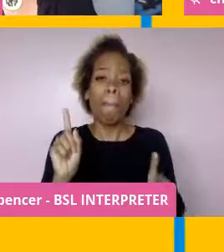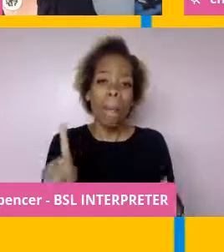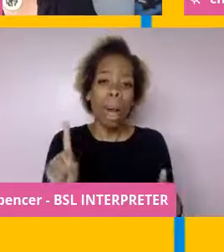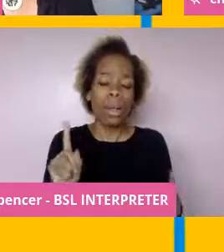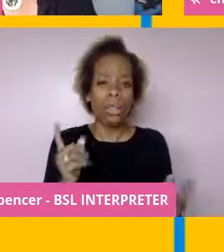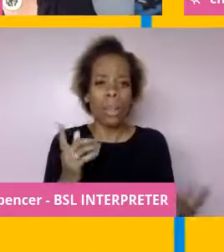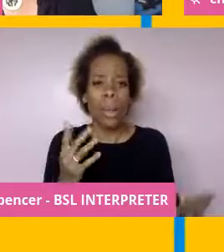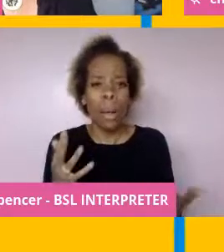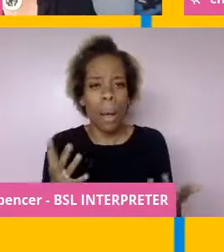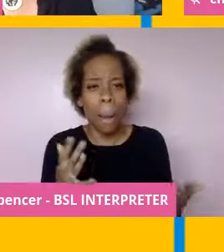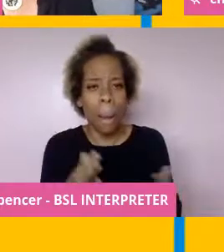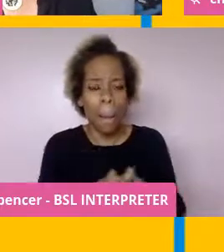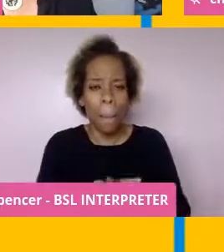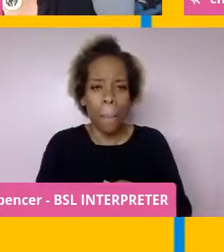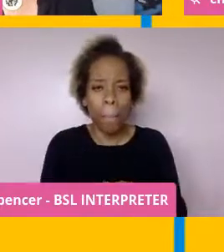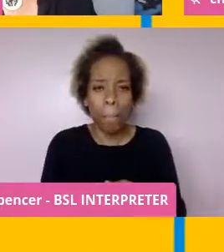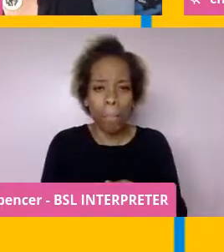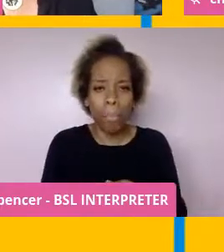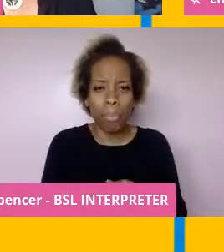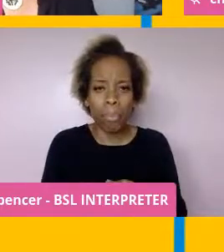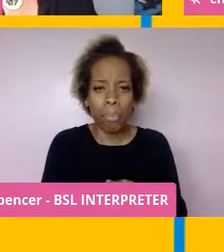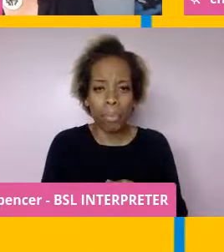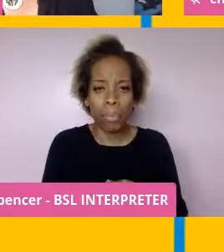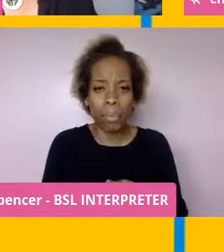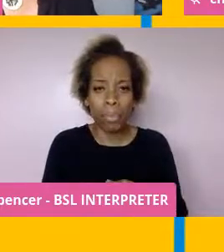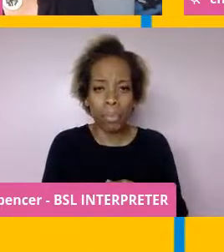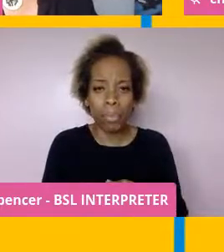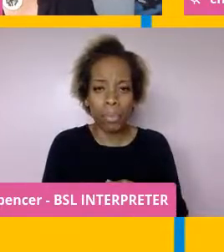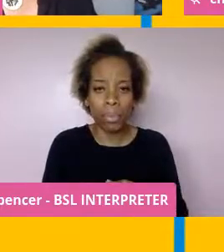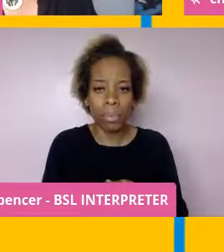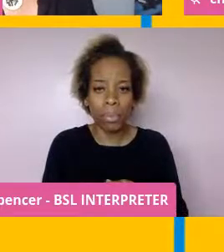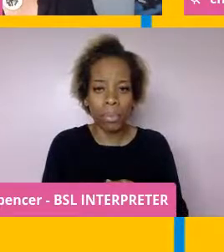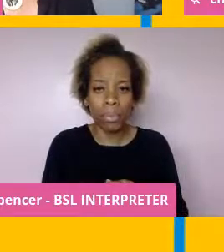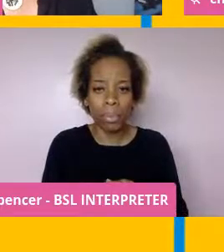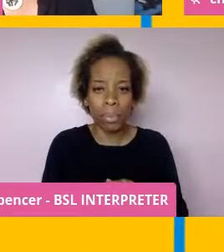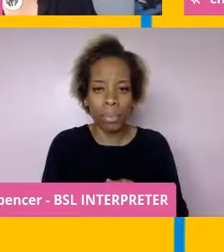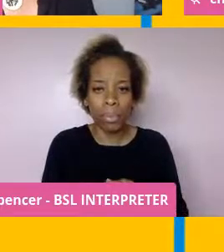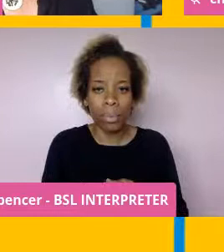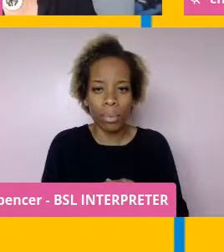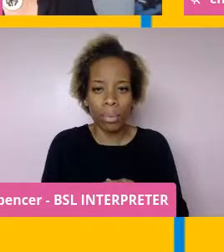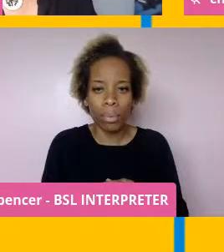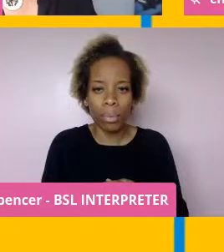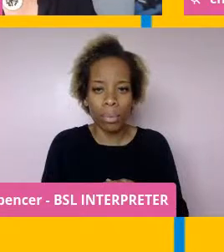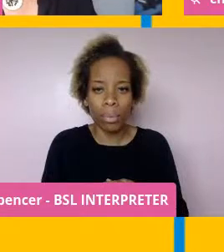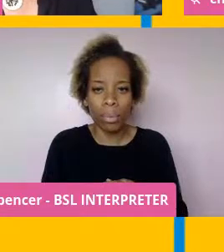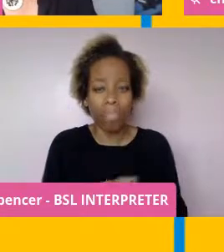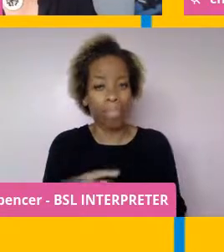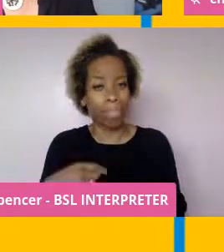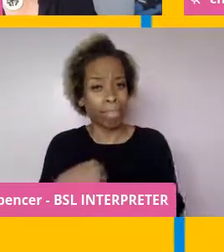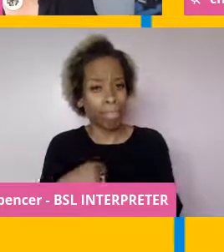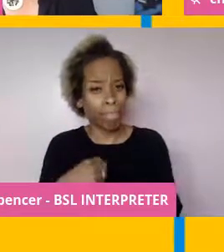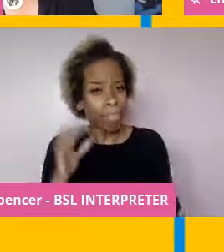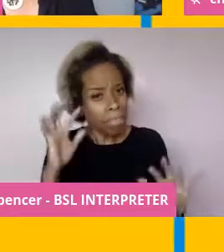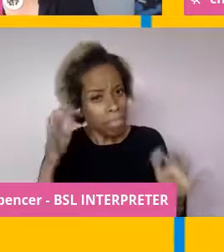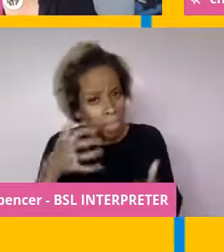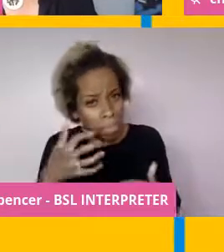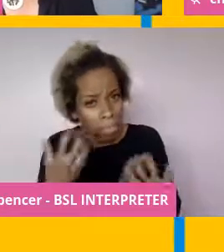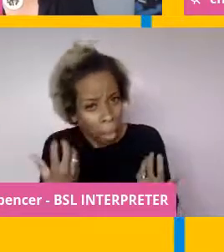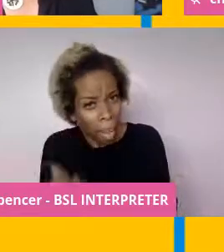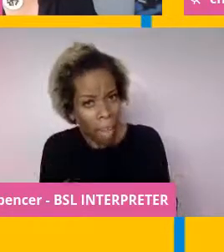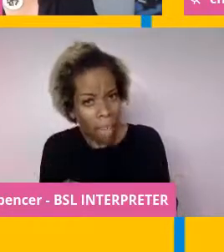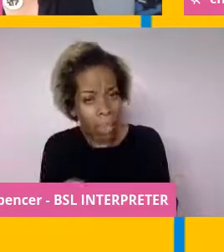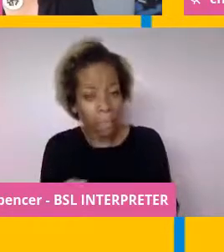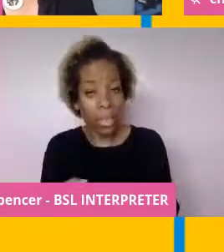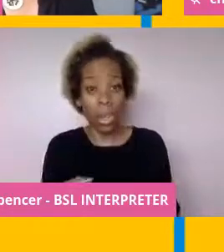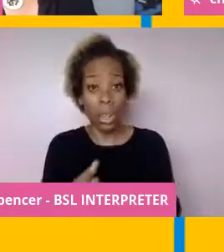we've been fighting for fractionalisation, but I am a bit afraid that that is